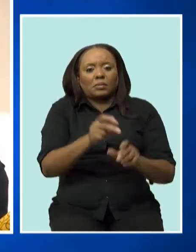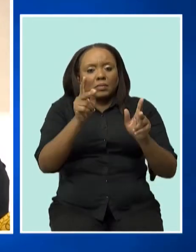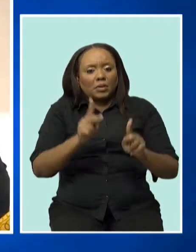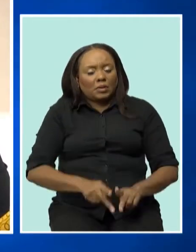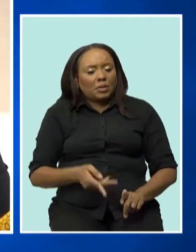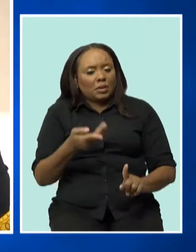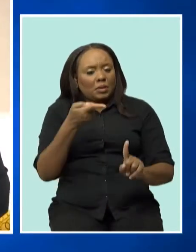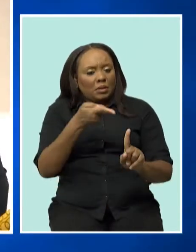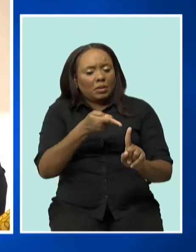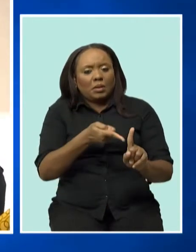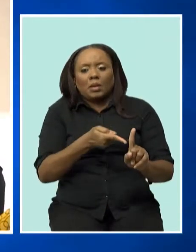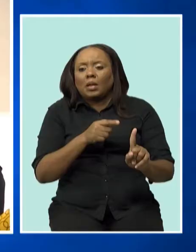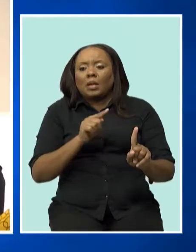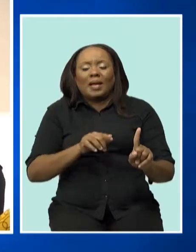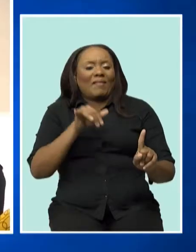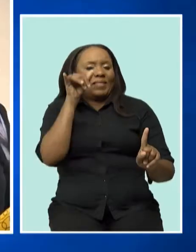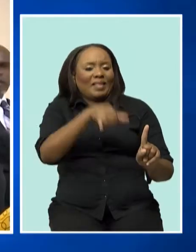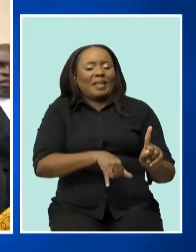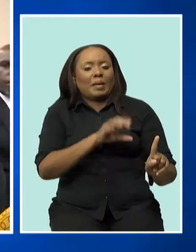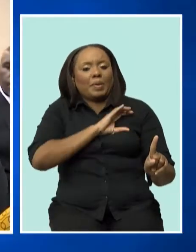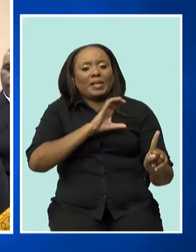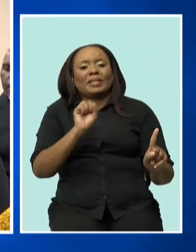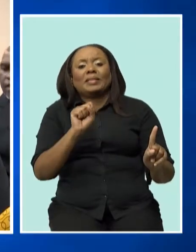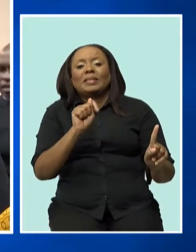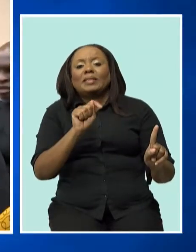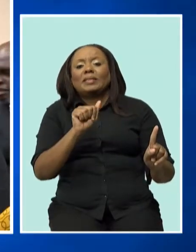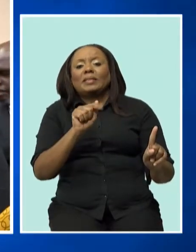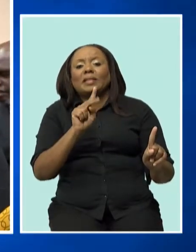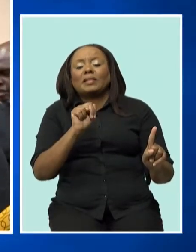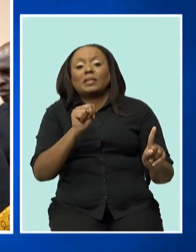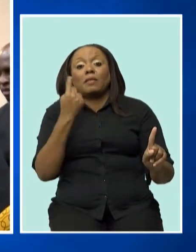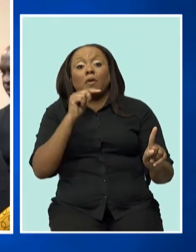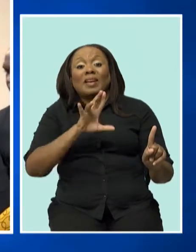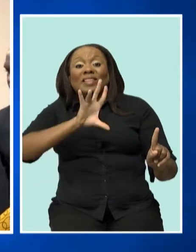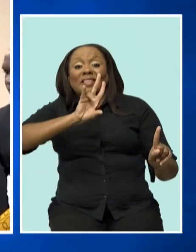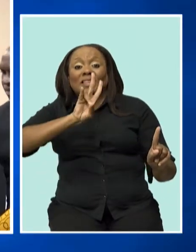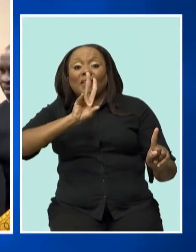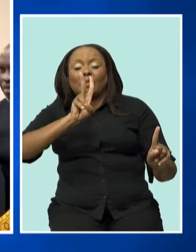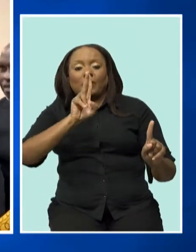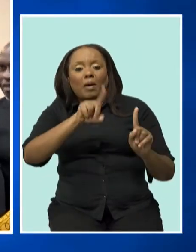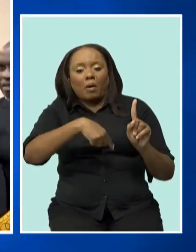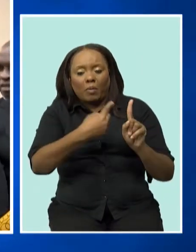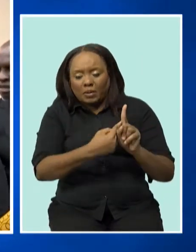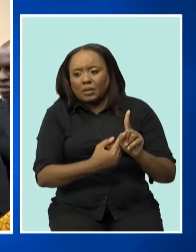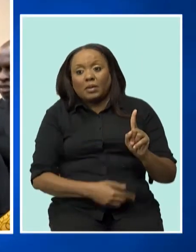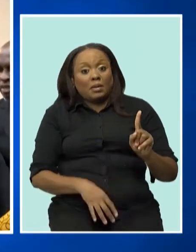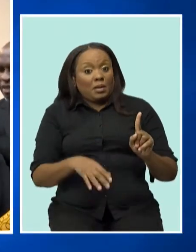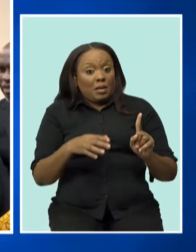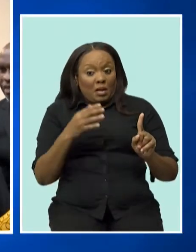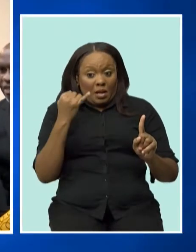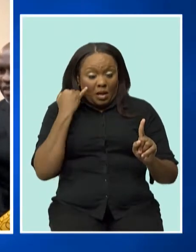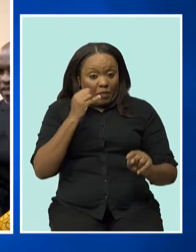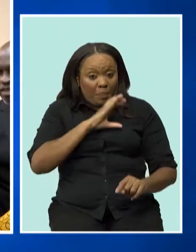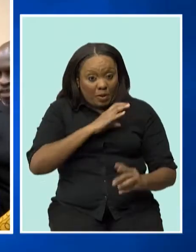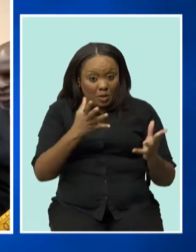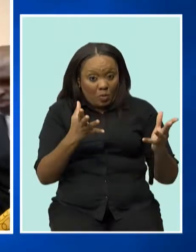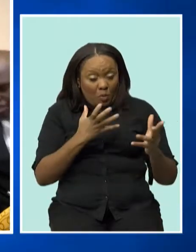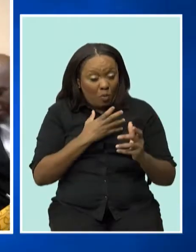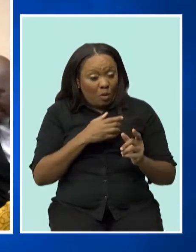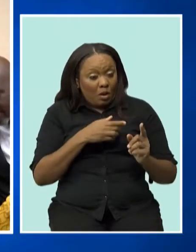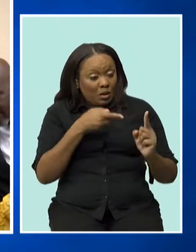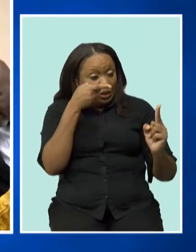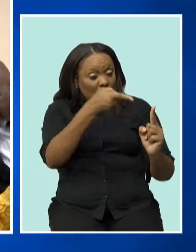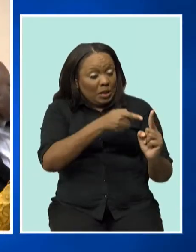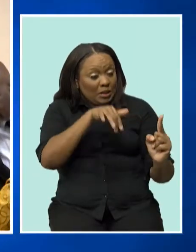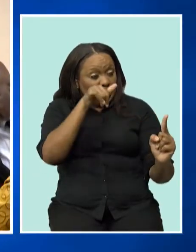they have 72 hours. After that 72 hours gone, they have to then apply to a judge to essentially get a